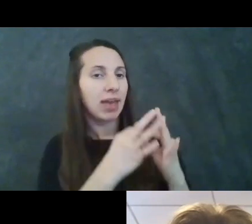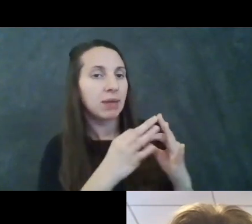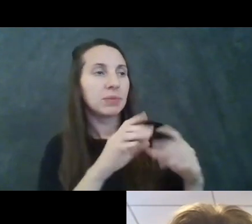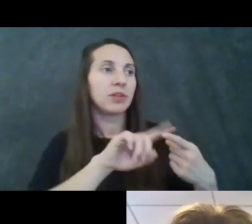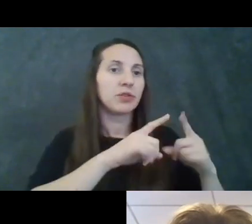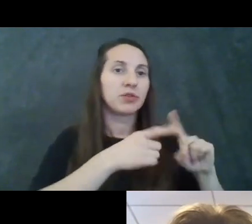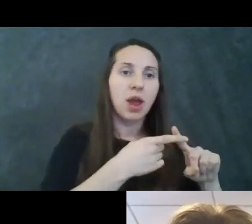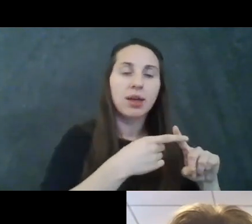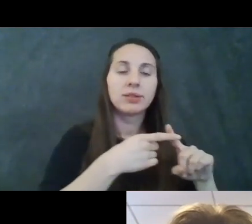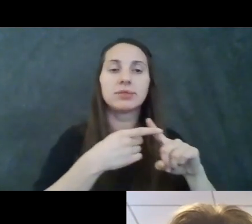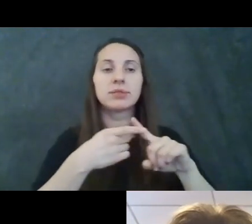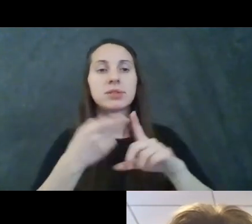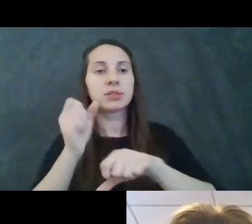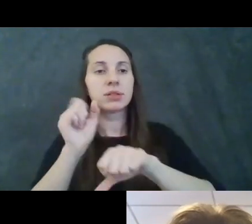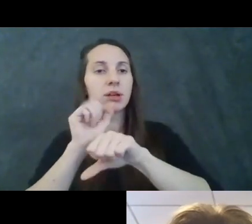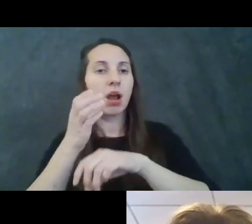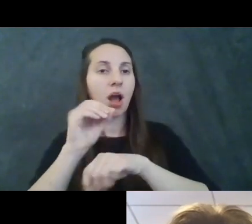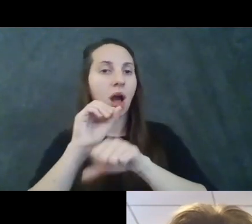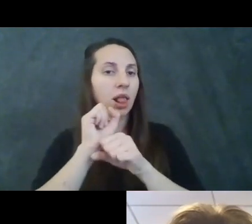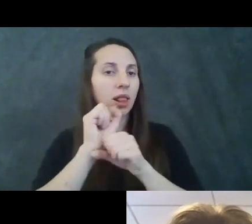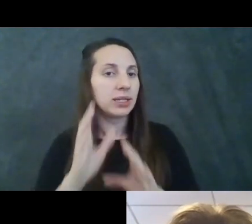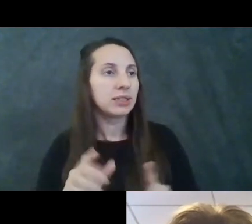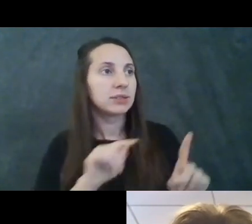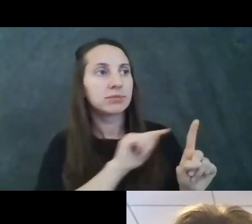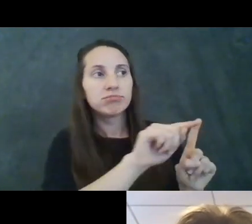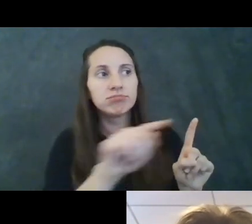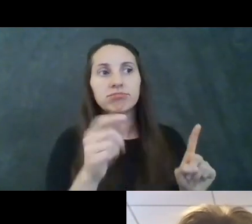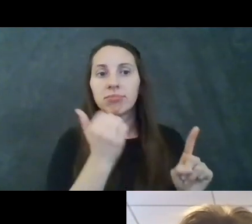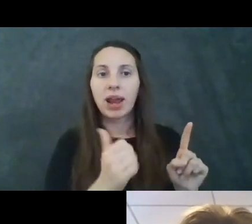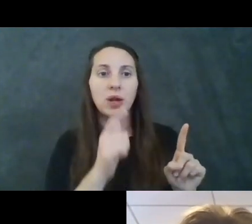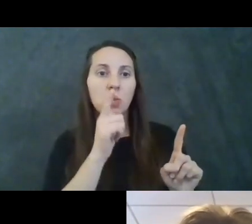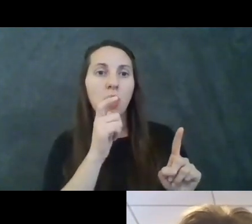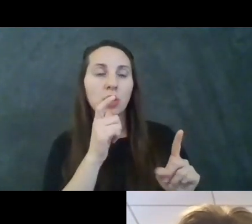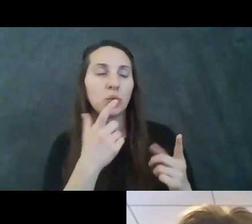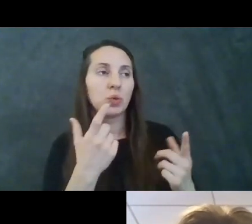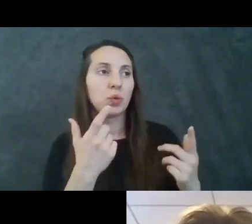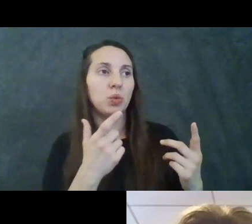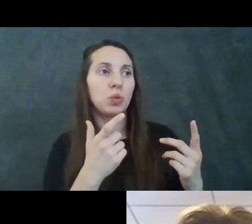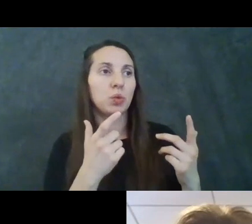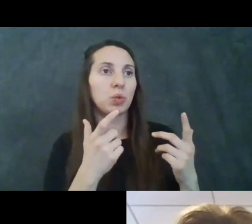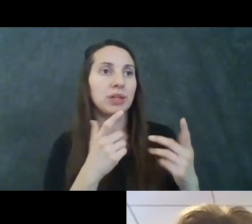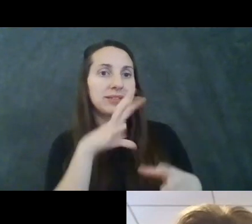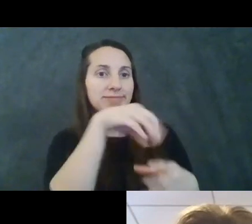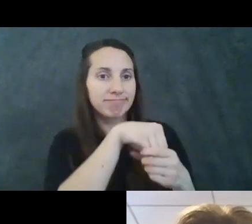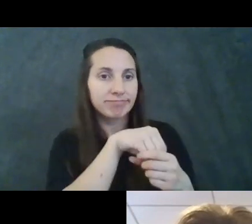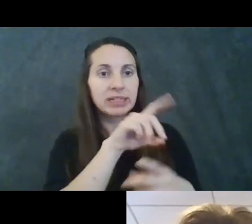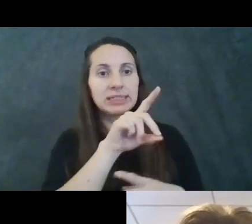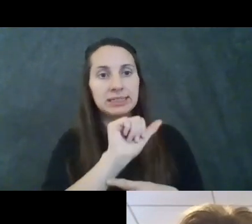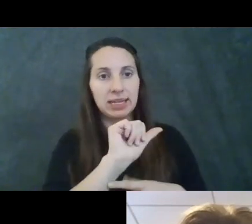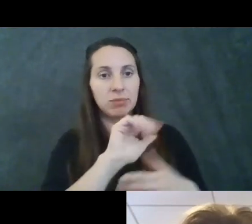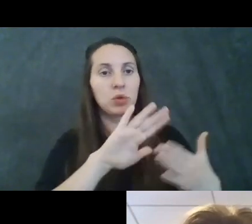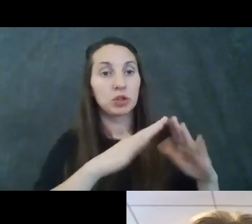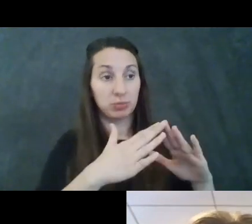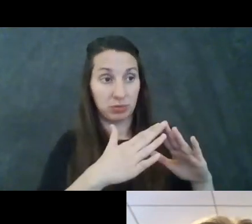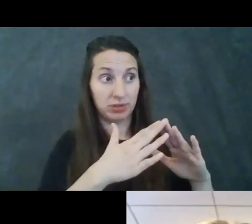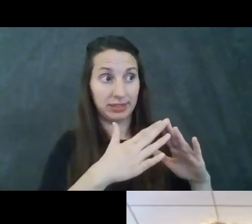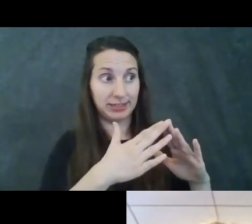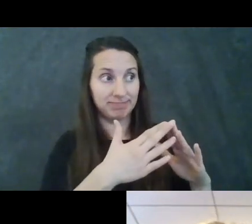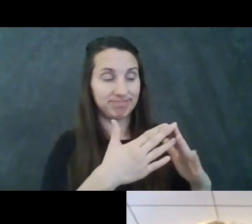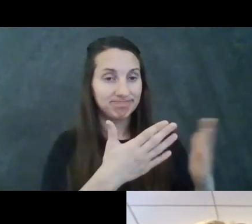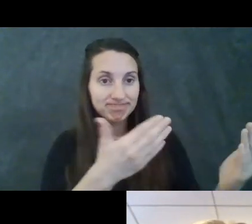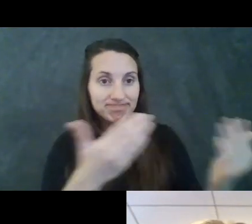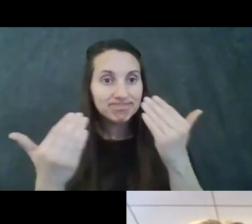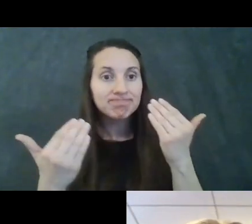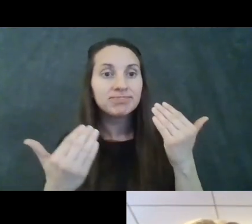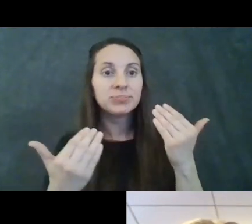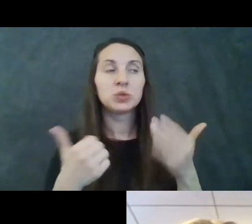friends, colleagues, or anyone that they have an association or affiliation with that is in the disabled community, to help us to get the